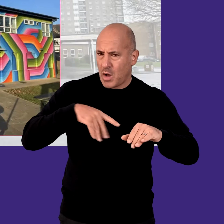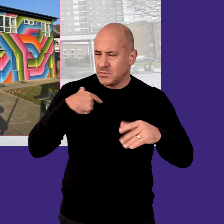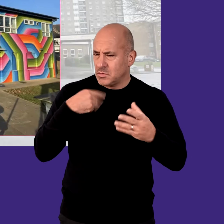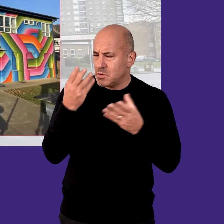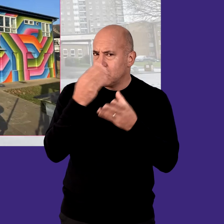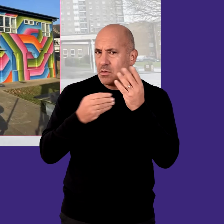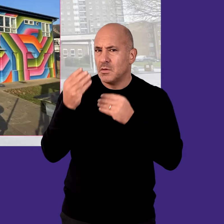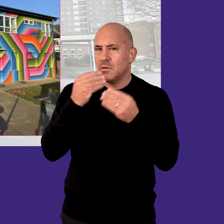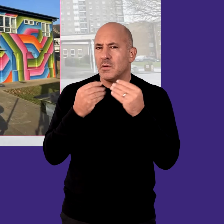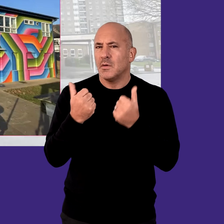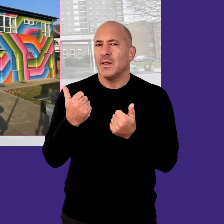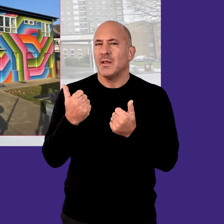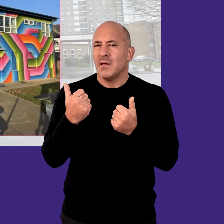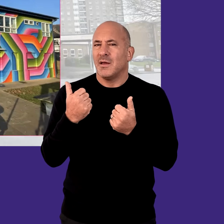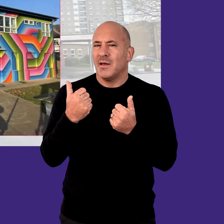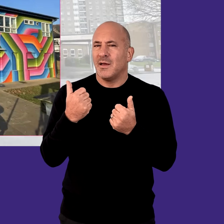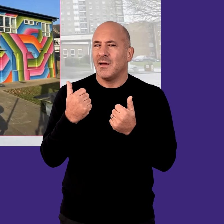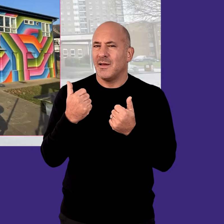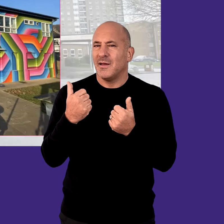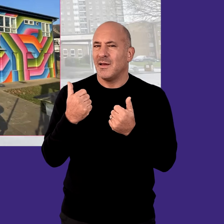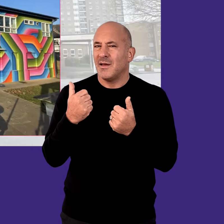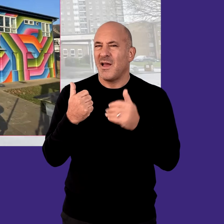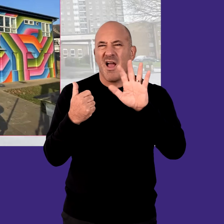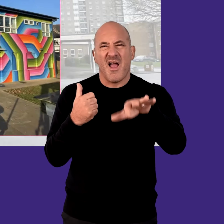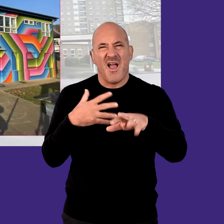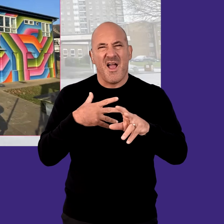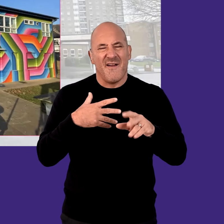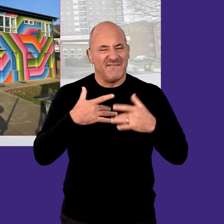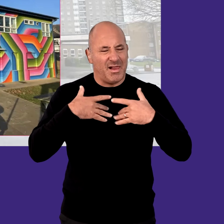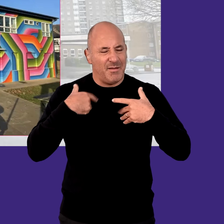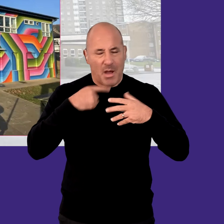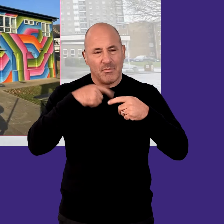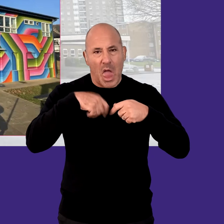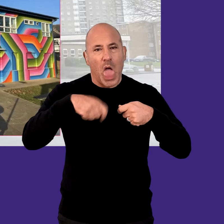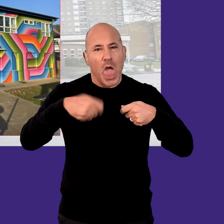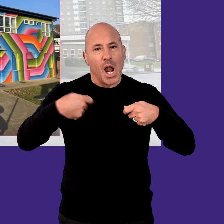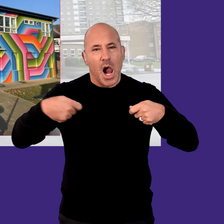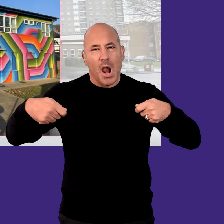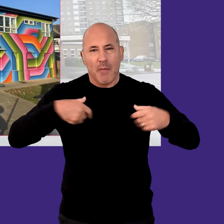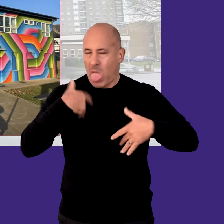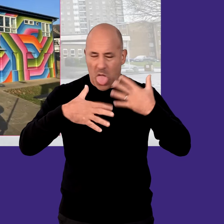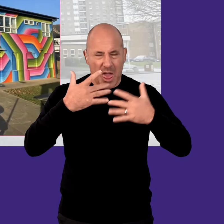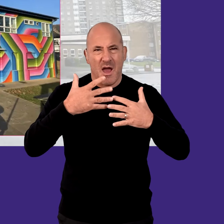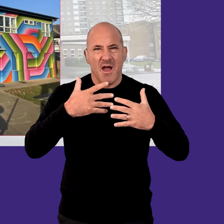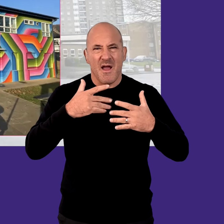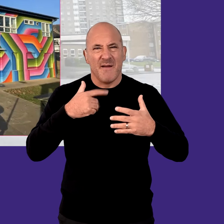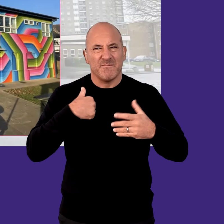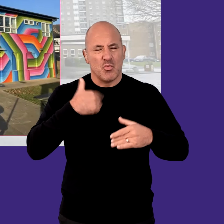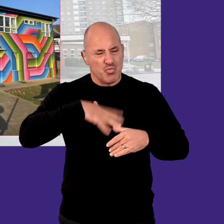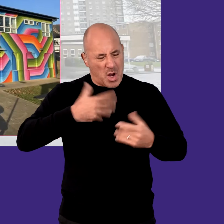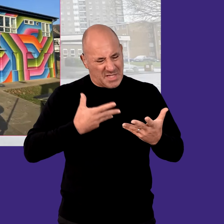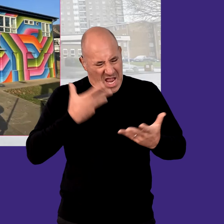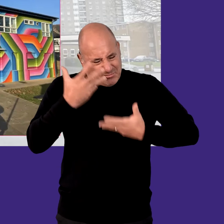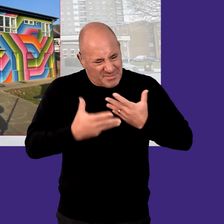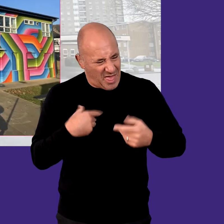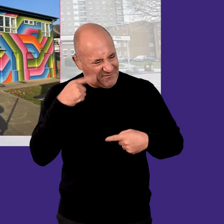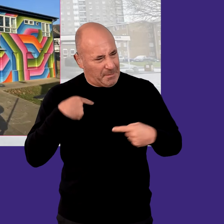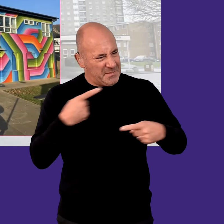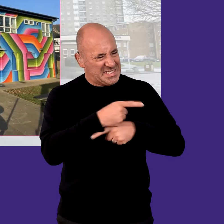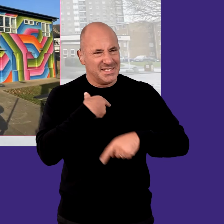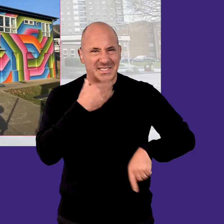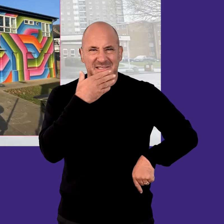and just what the community are thinking and feeling around that. So yeah, I feel like